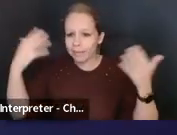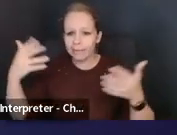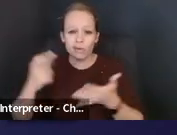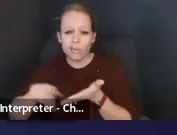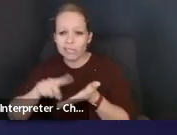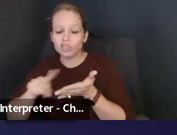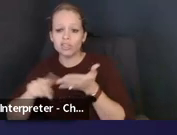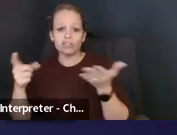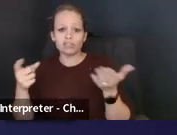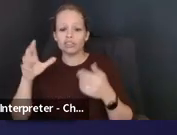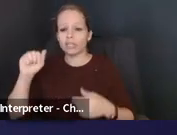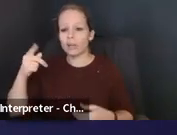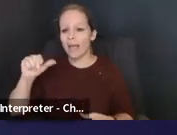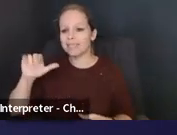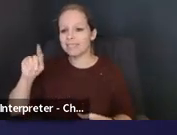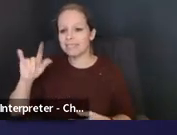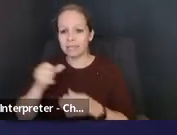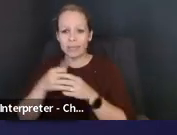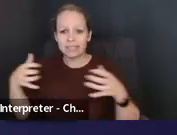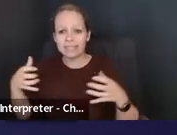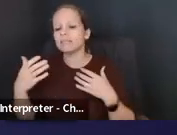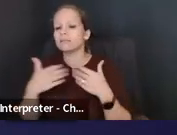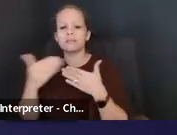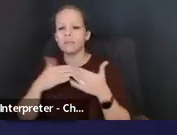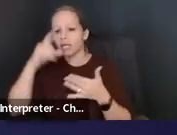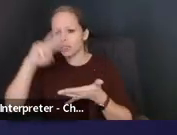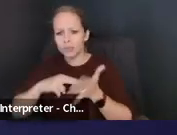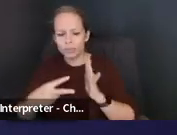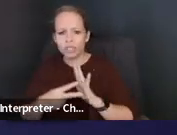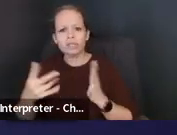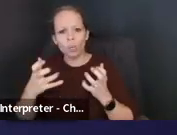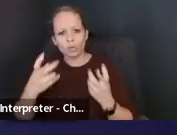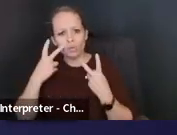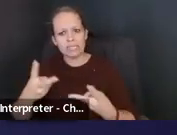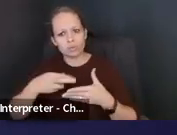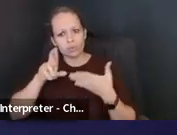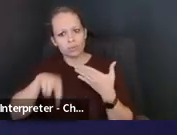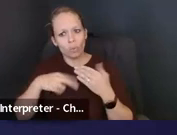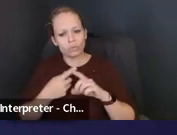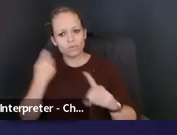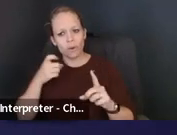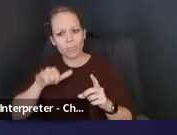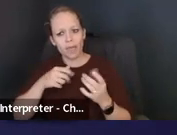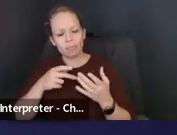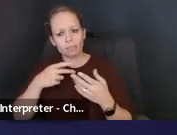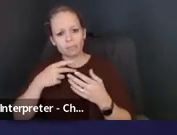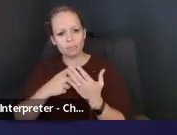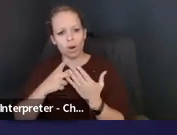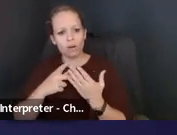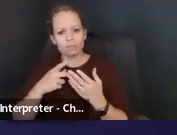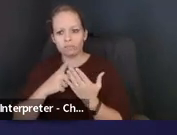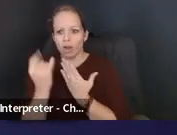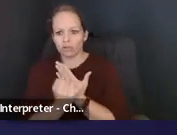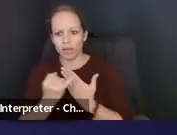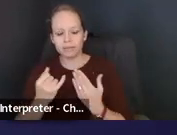research or capacity building, regardless of the purpose, they want to see that the results of the project are being put to good use,